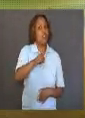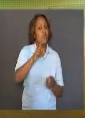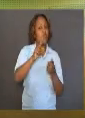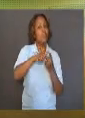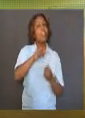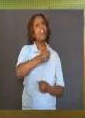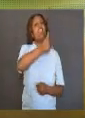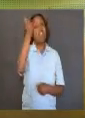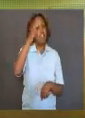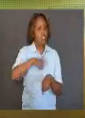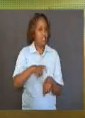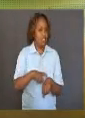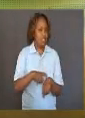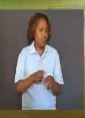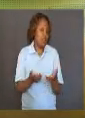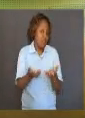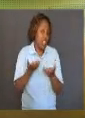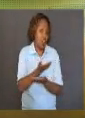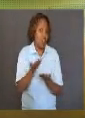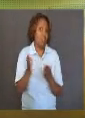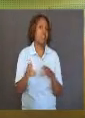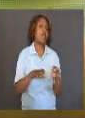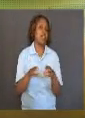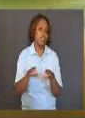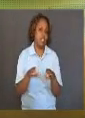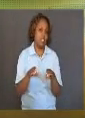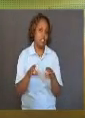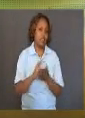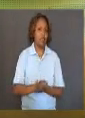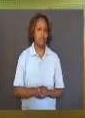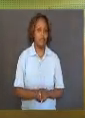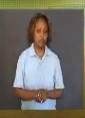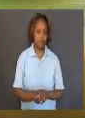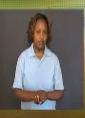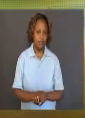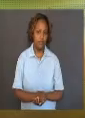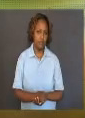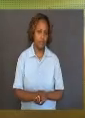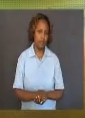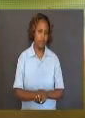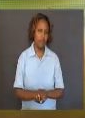lives to do the things we want to do.